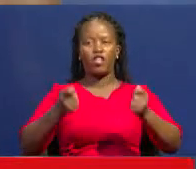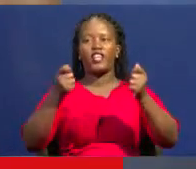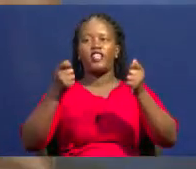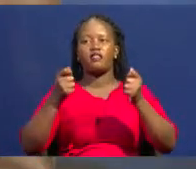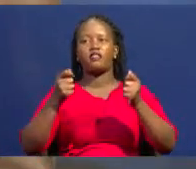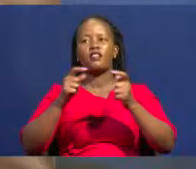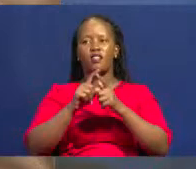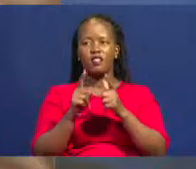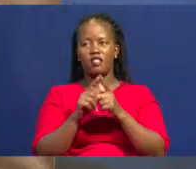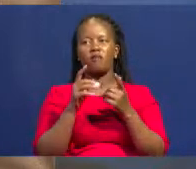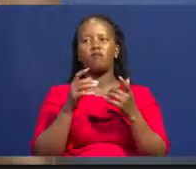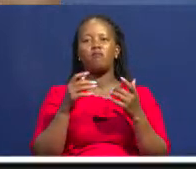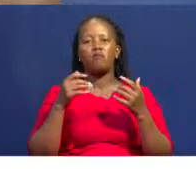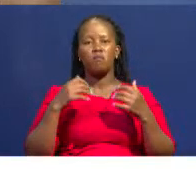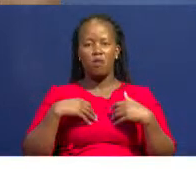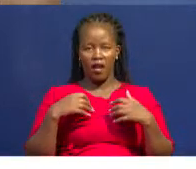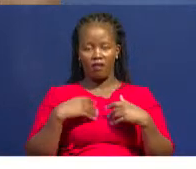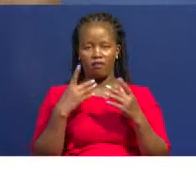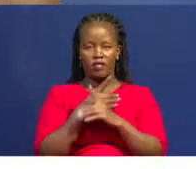goods like a pickup.